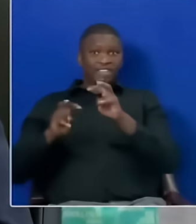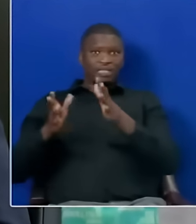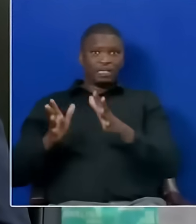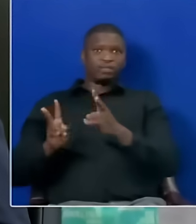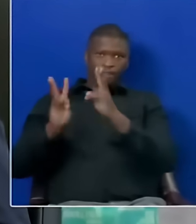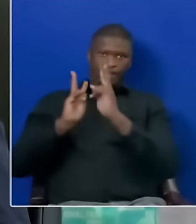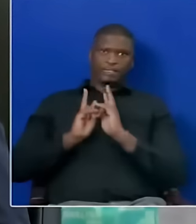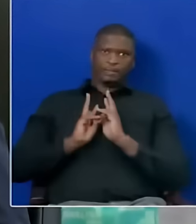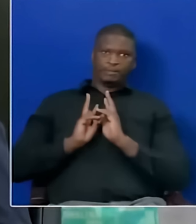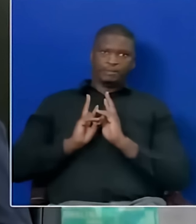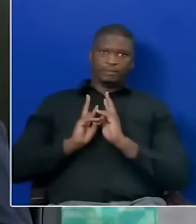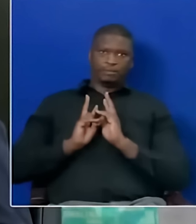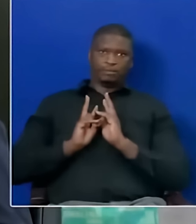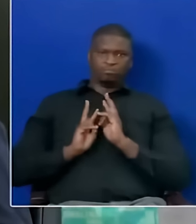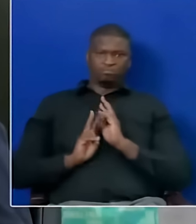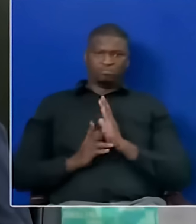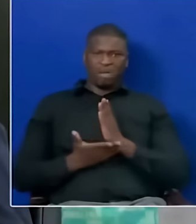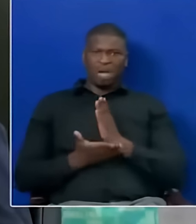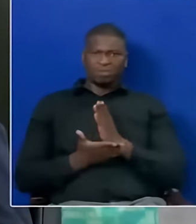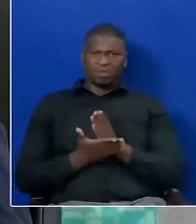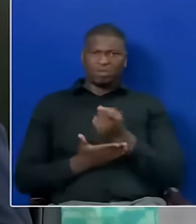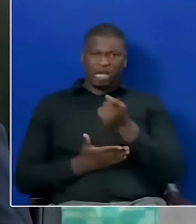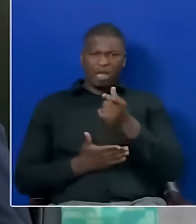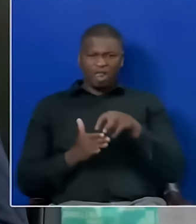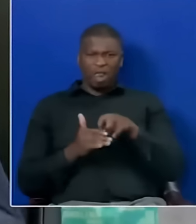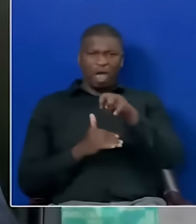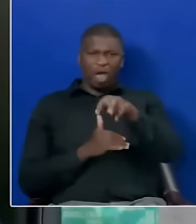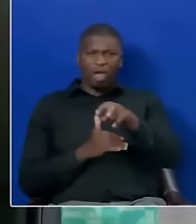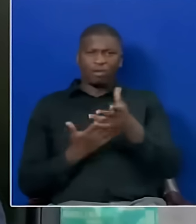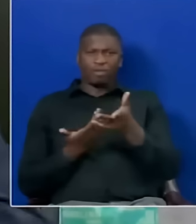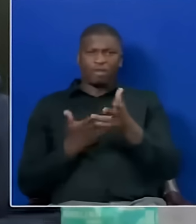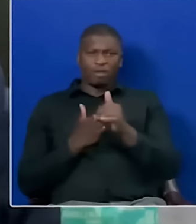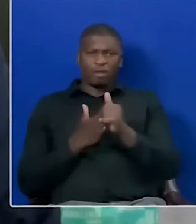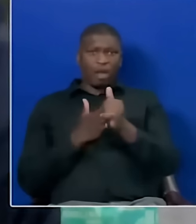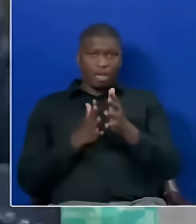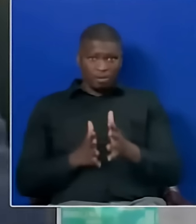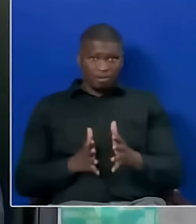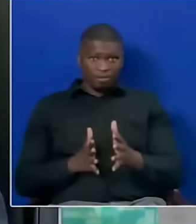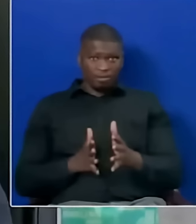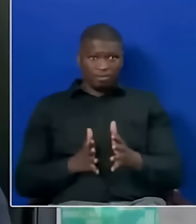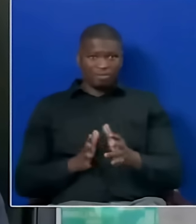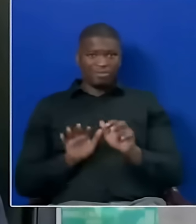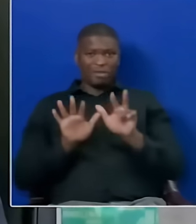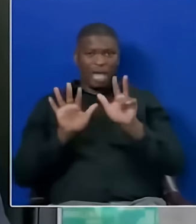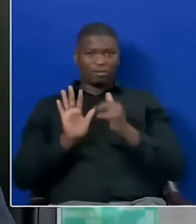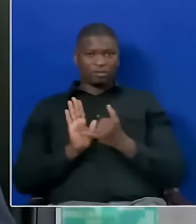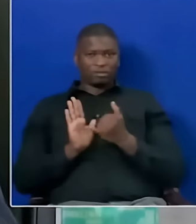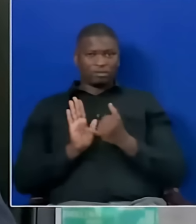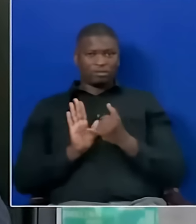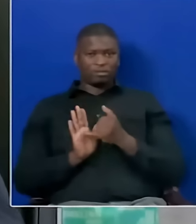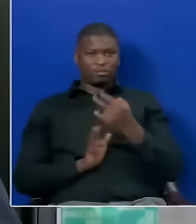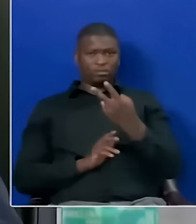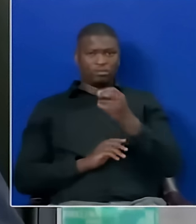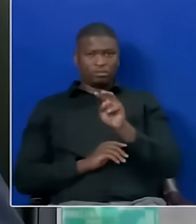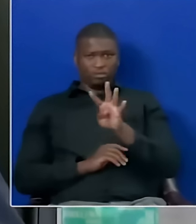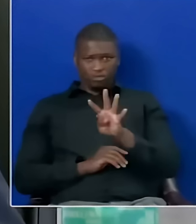I'm sure I'm ahead of the evidence leader on this one. 8th of January 2024, which is covered in my statement